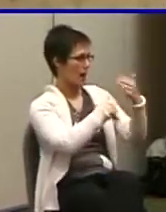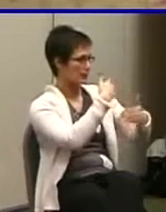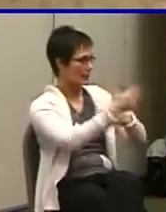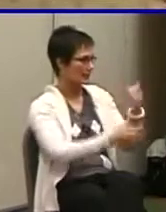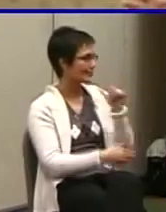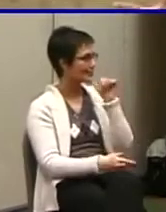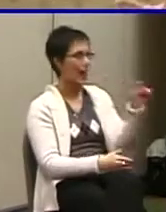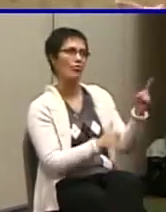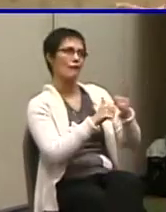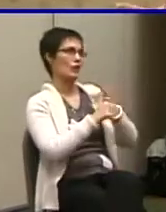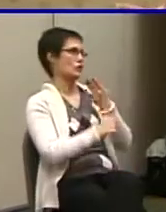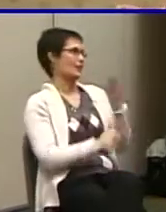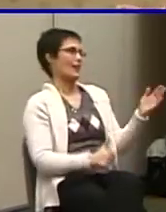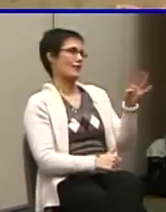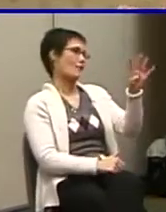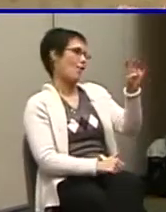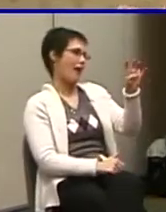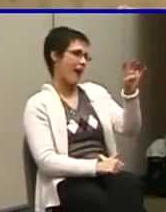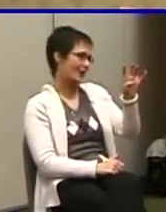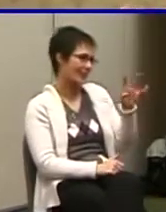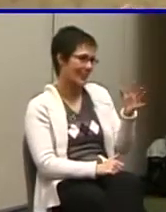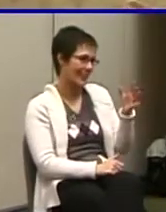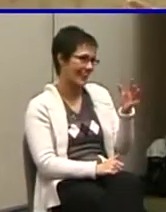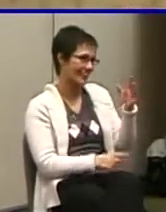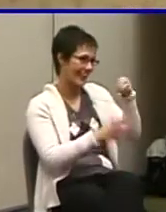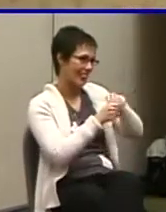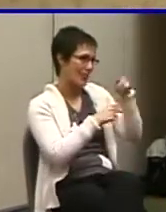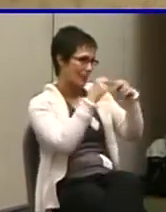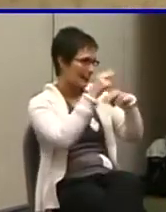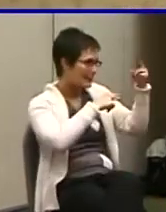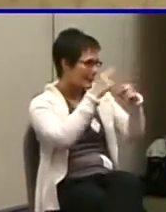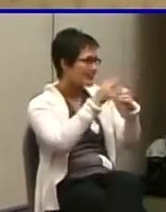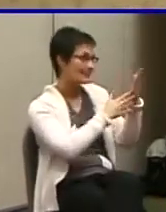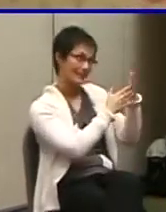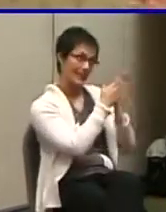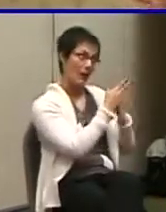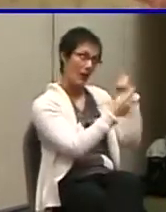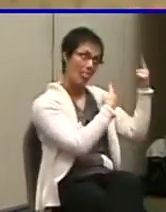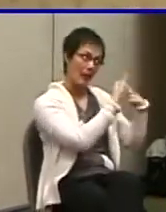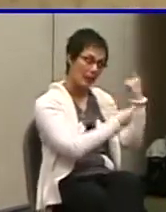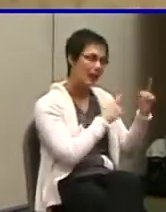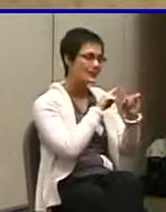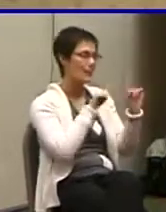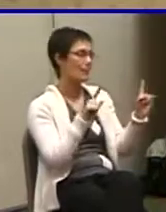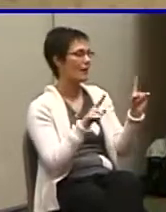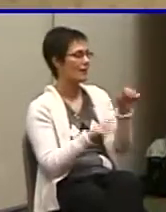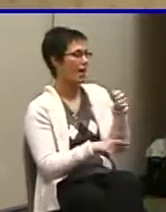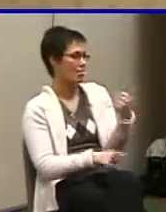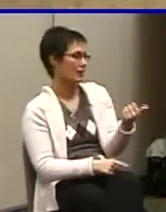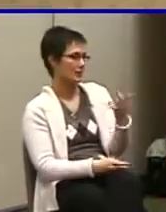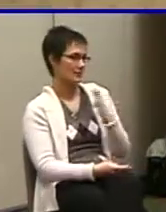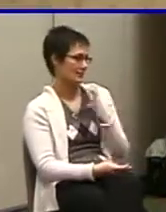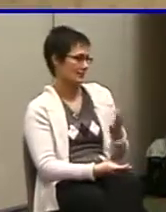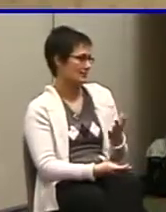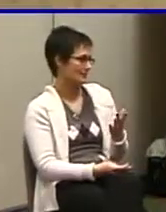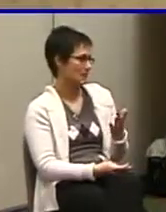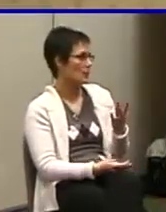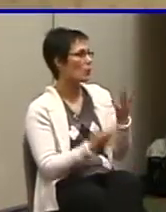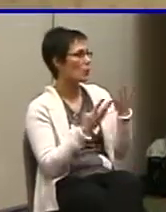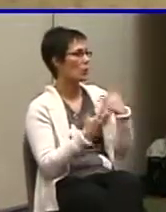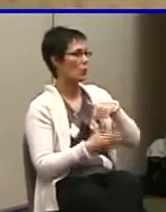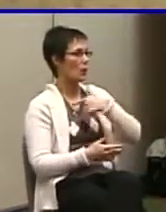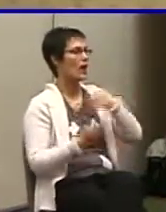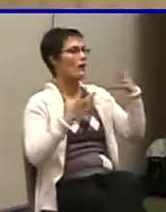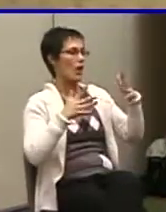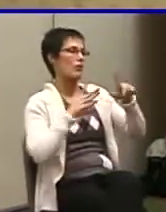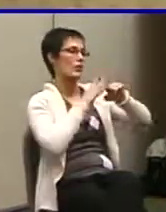isn't 400 FBAs and BIPs going on in a building. Yeah. Some are a little crazy, but others, you know what I'm saying? But actually, yeah, we've already started doing